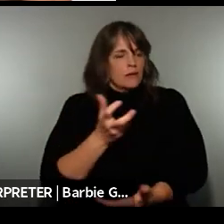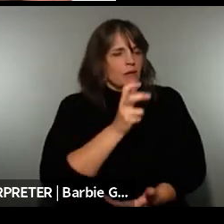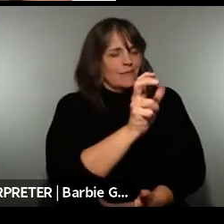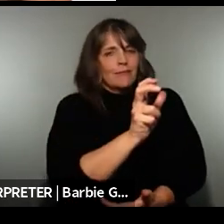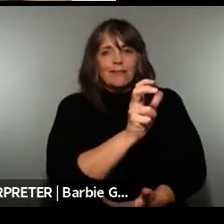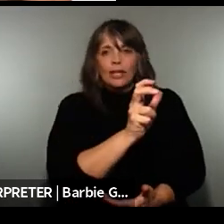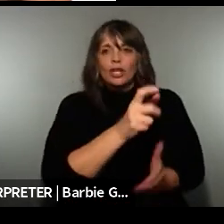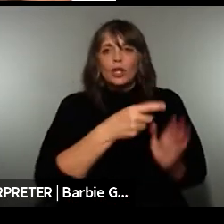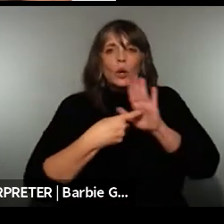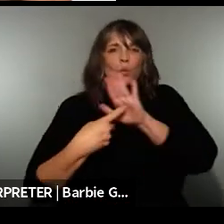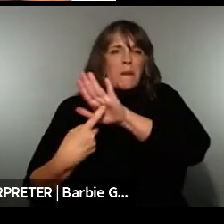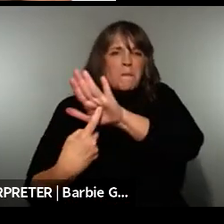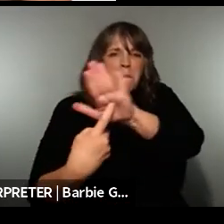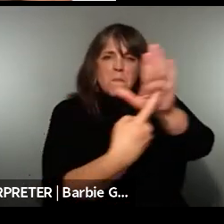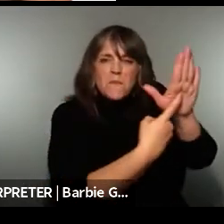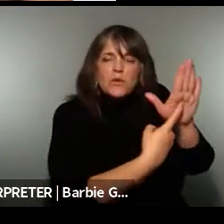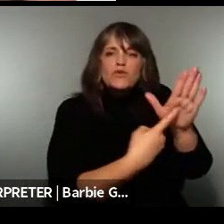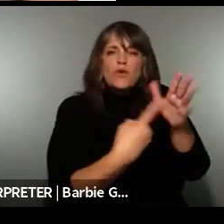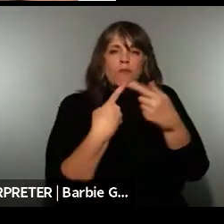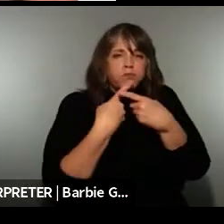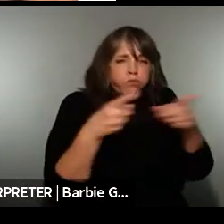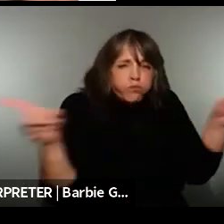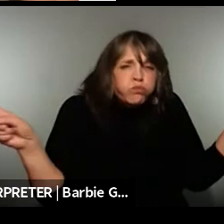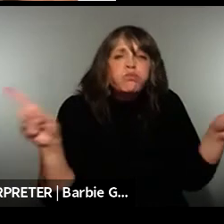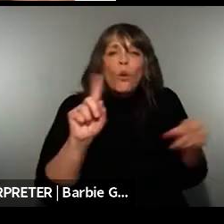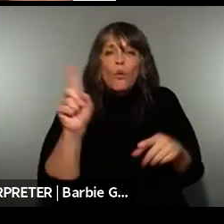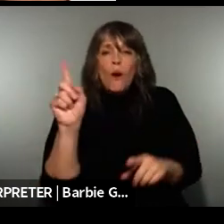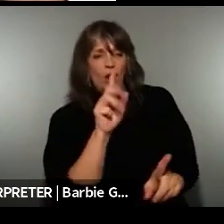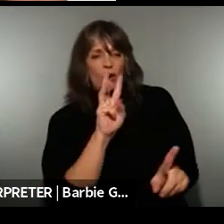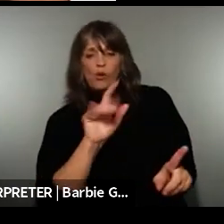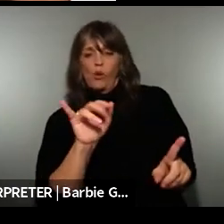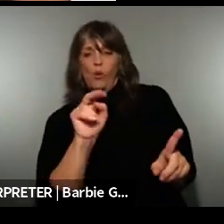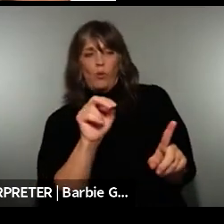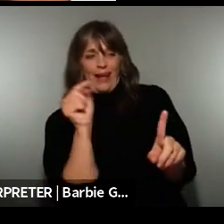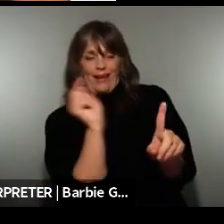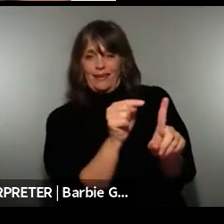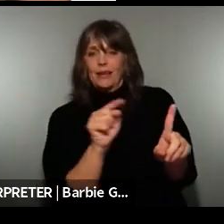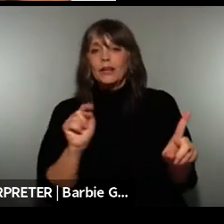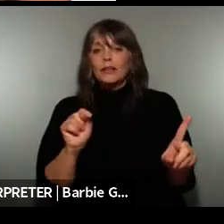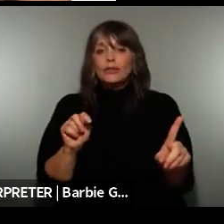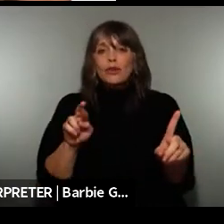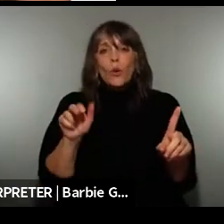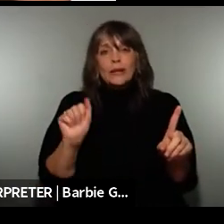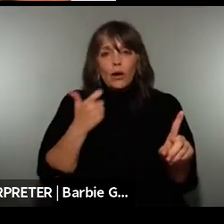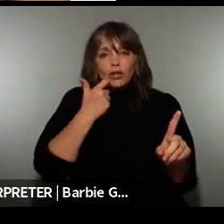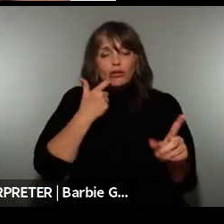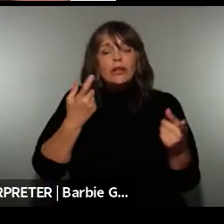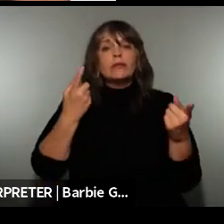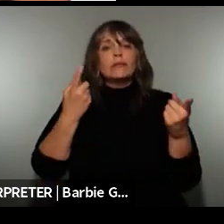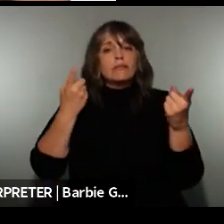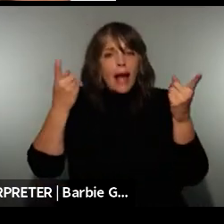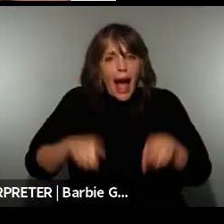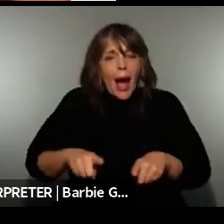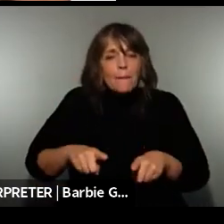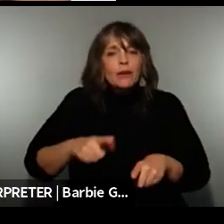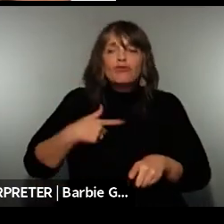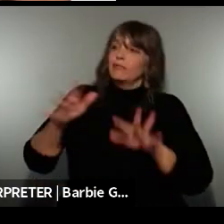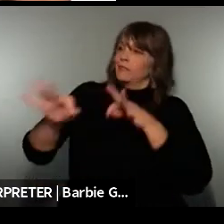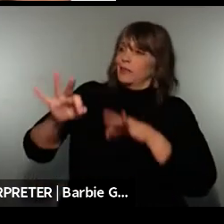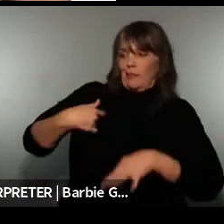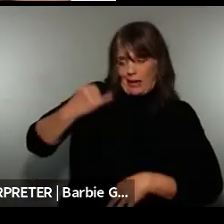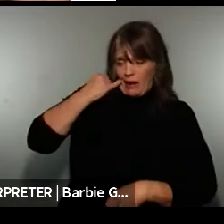on board. So like Tara having a win and naming that out loud puts pressure